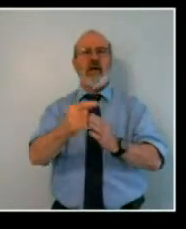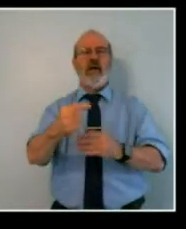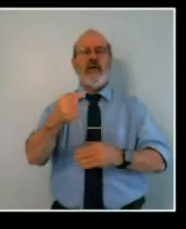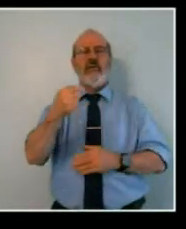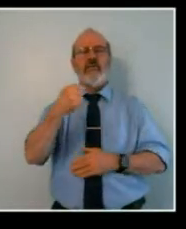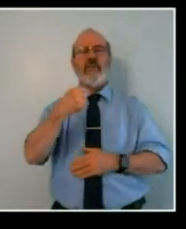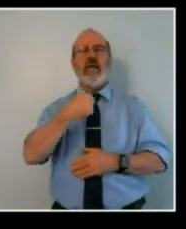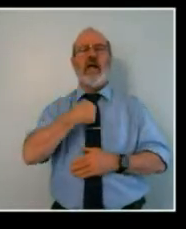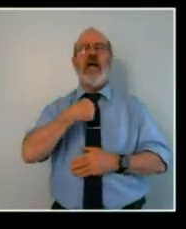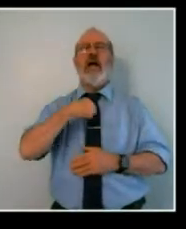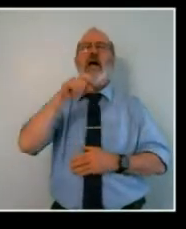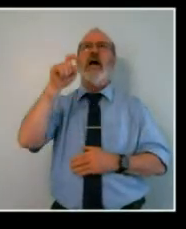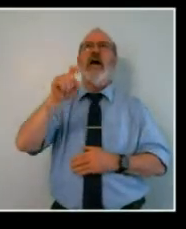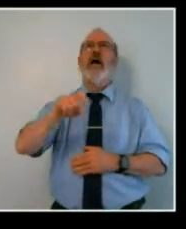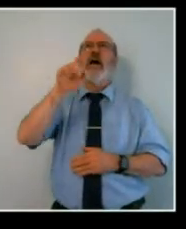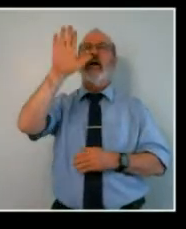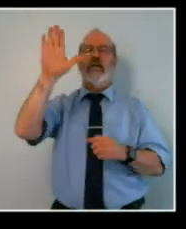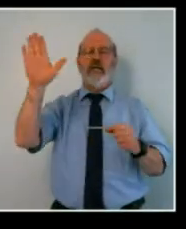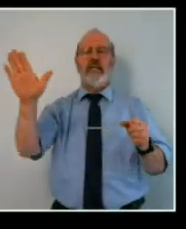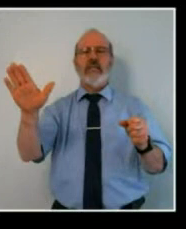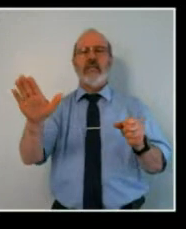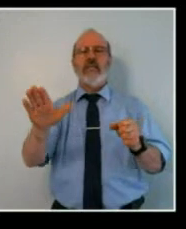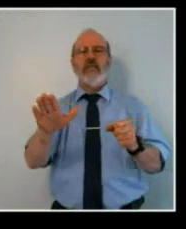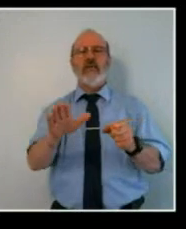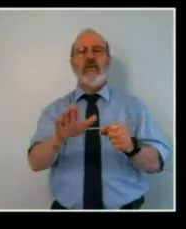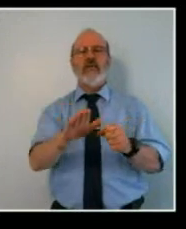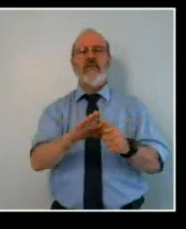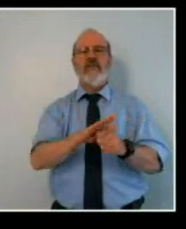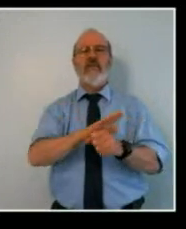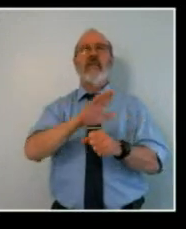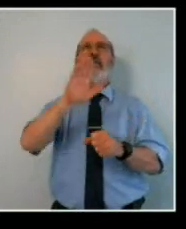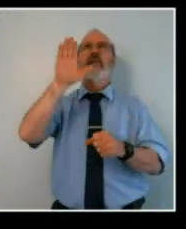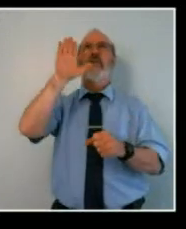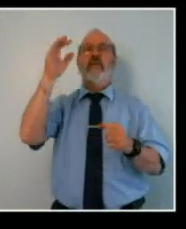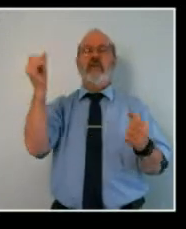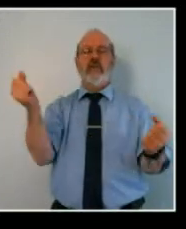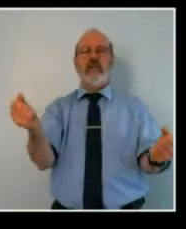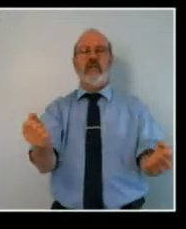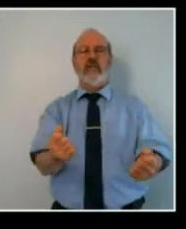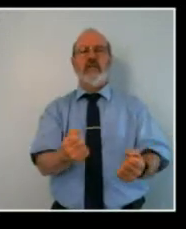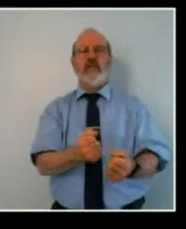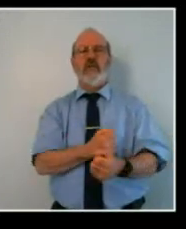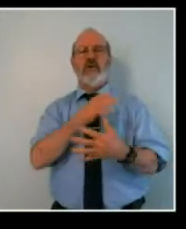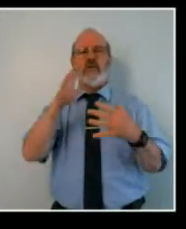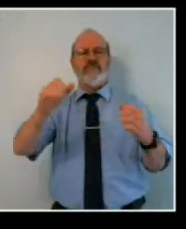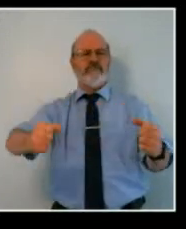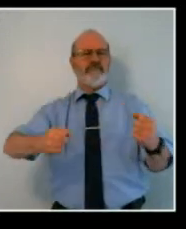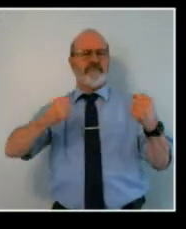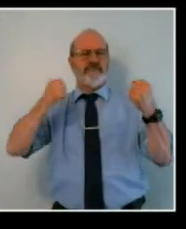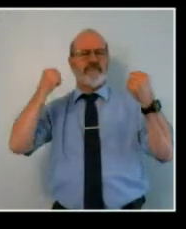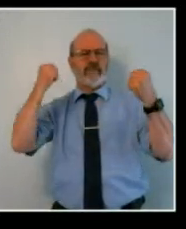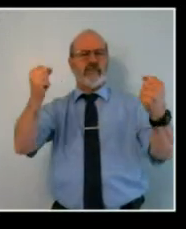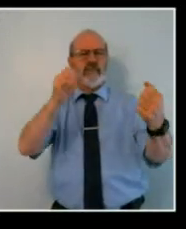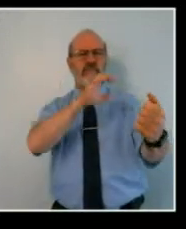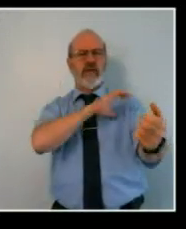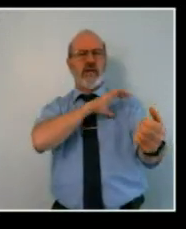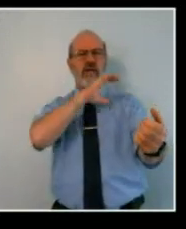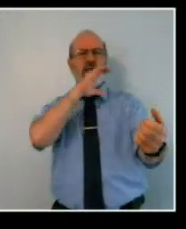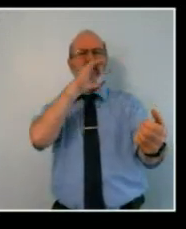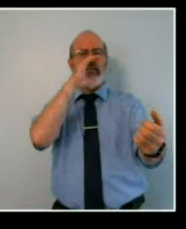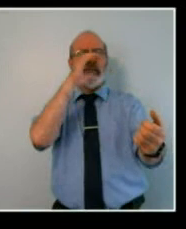hour. I need your filling, your love and your